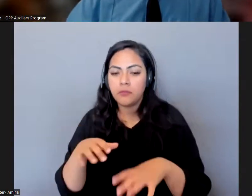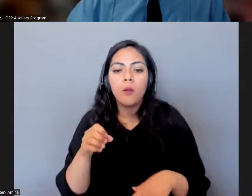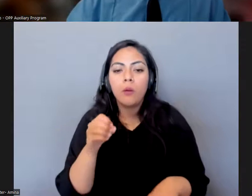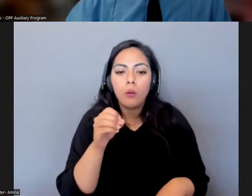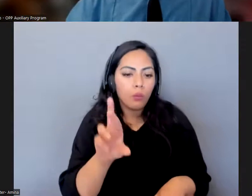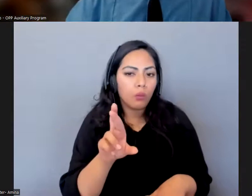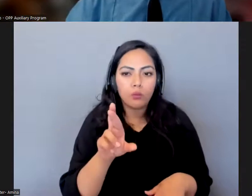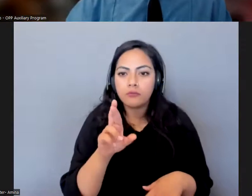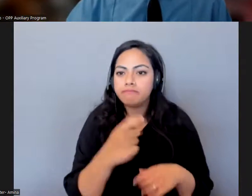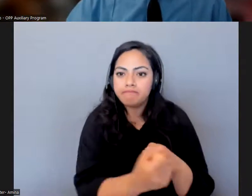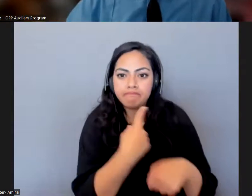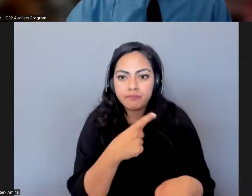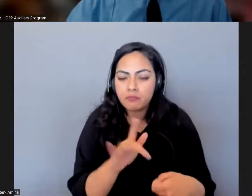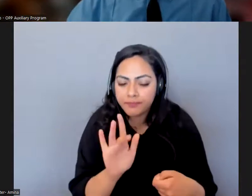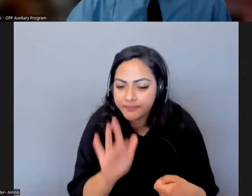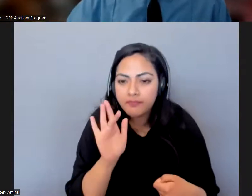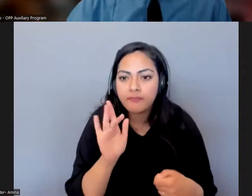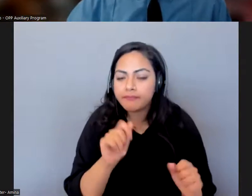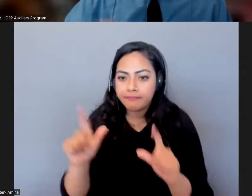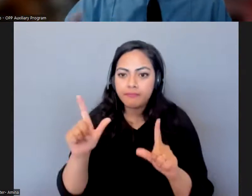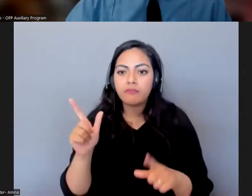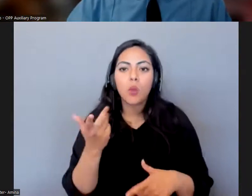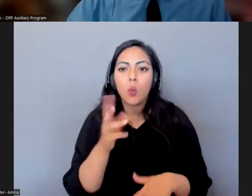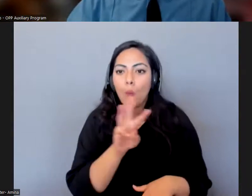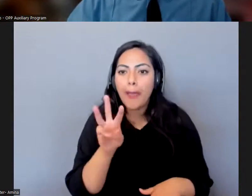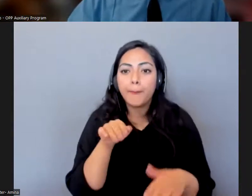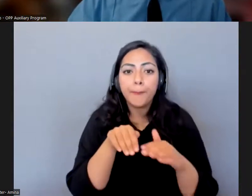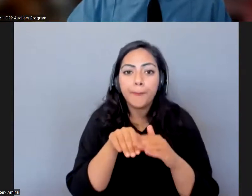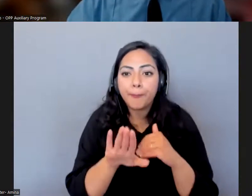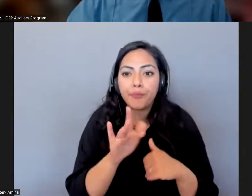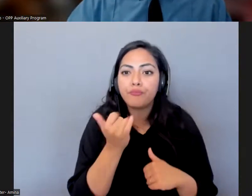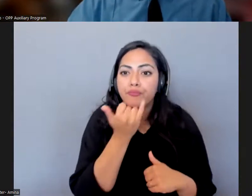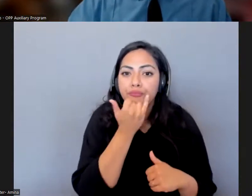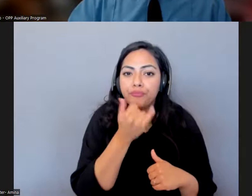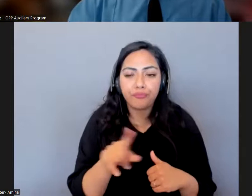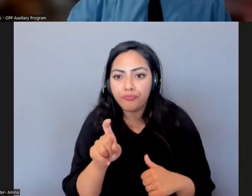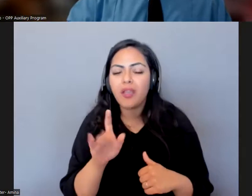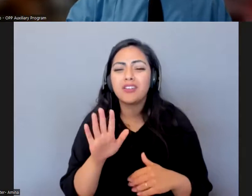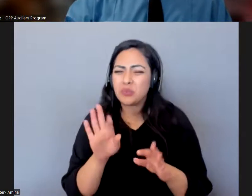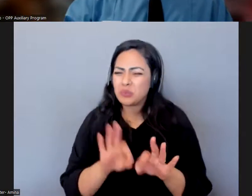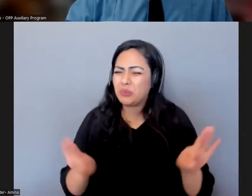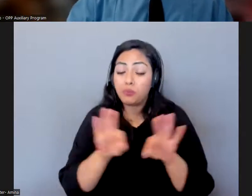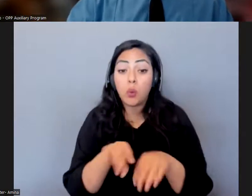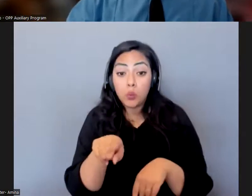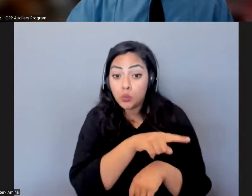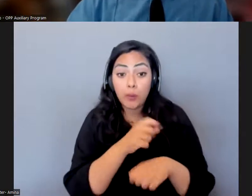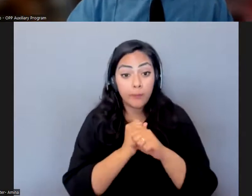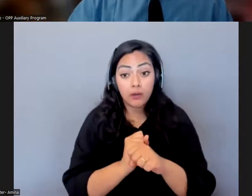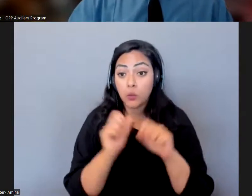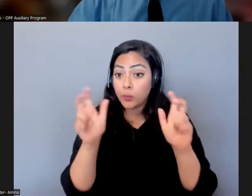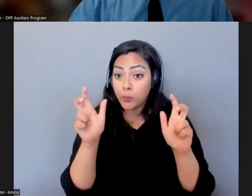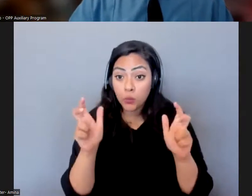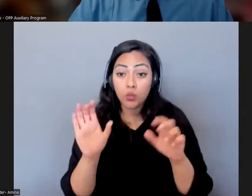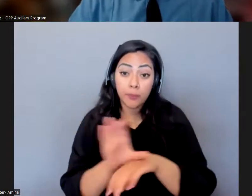again, is essentially protect your computer, like have the proper antivirus software, have some kind of